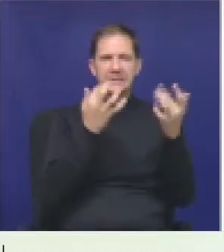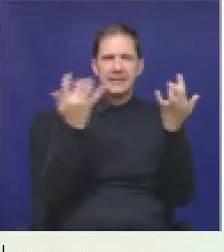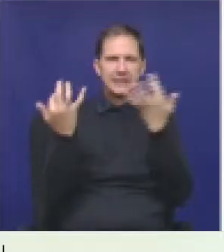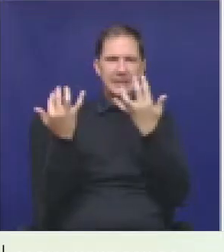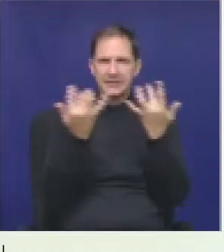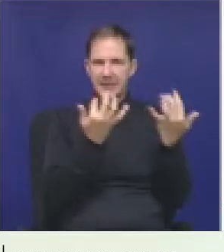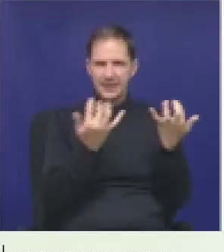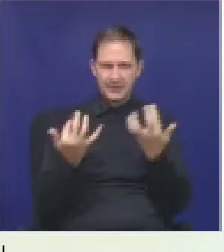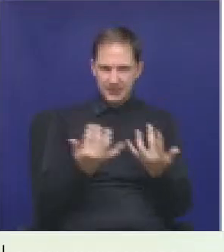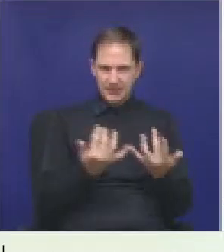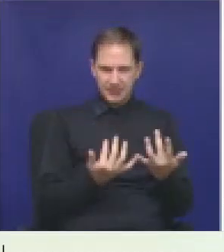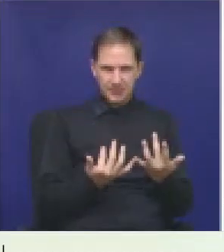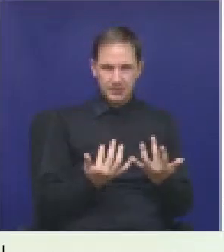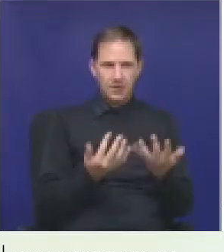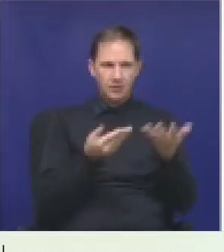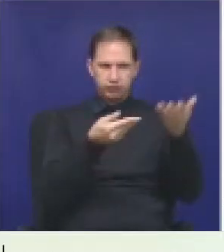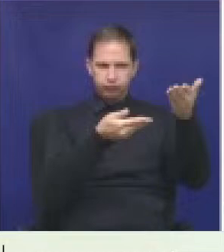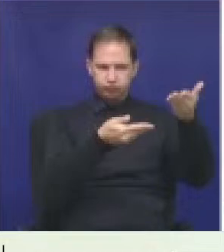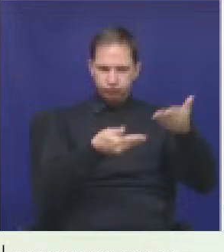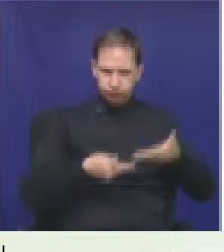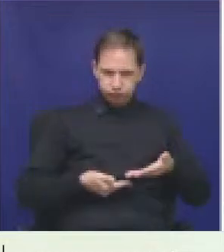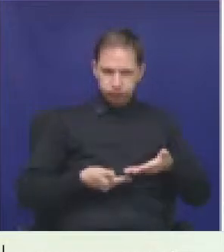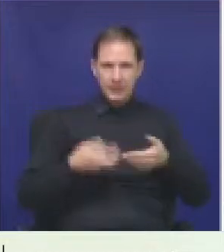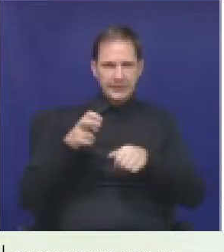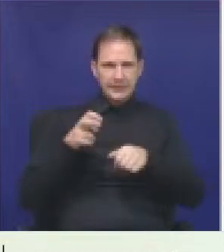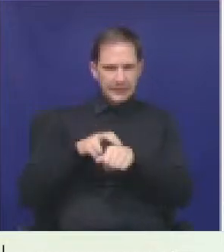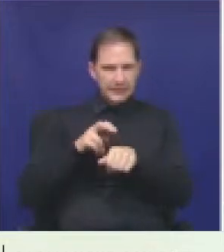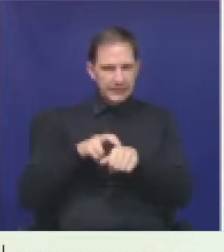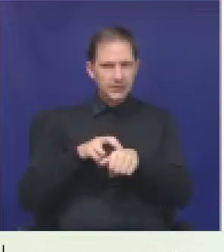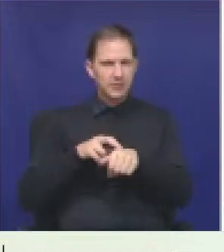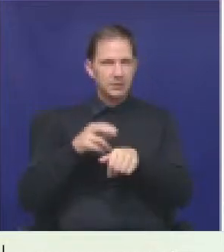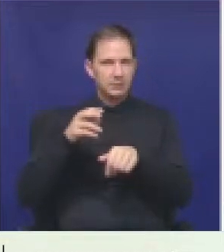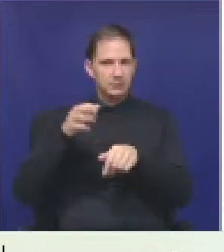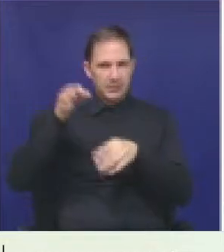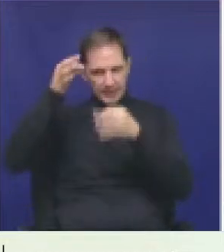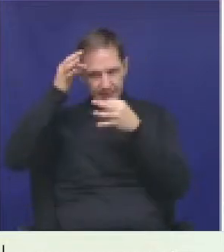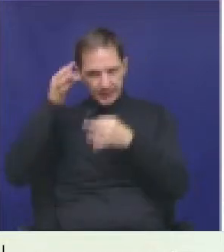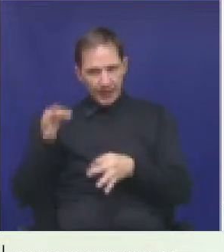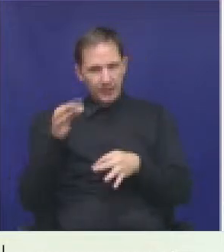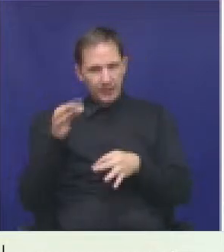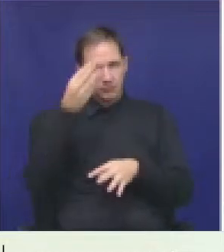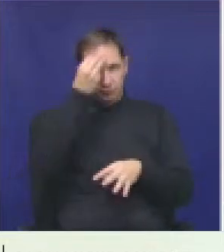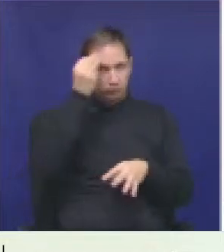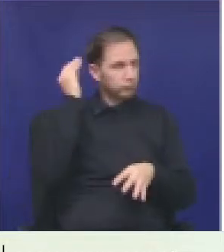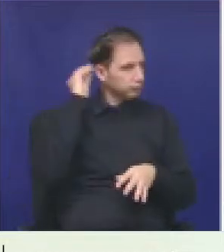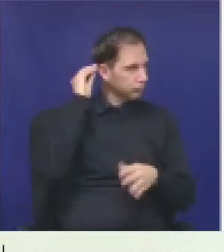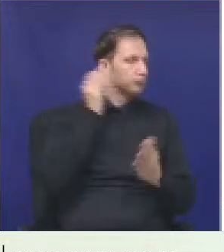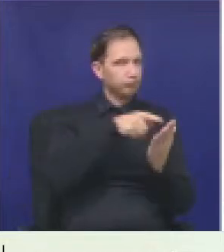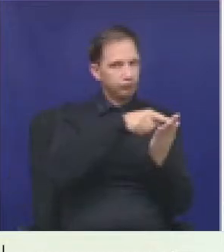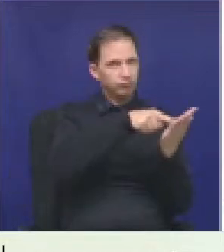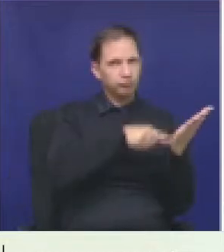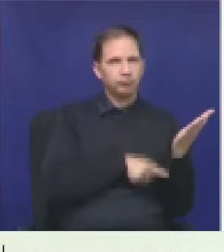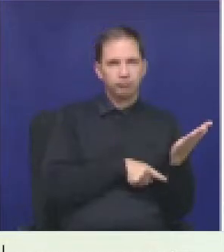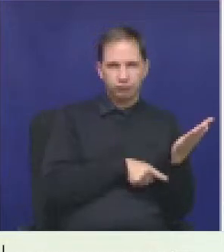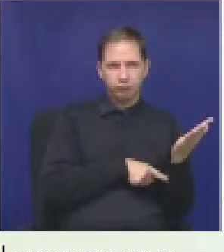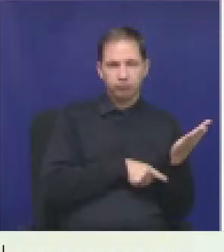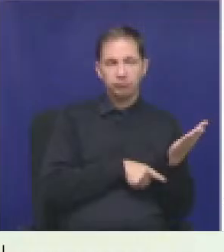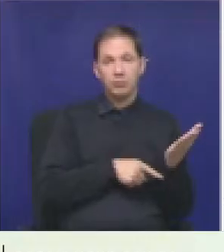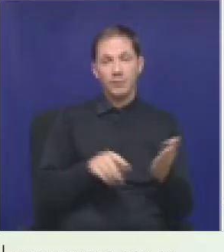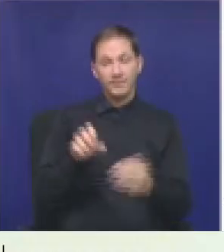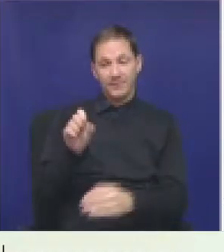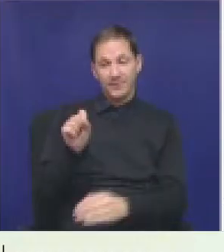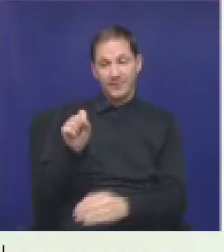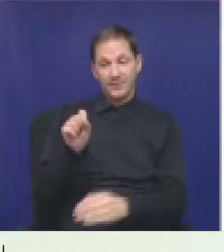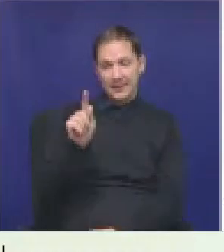impact on South Africans. Honorable House Chair and honorable members, Stats SA plays a central role in producing